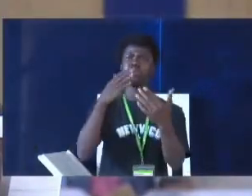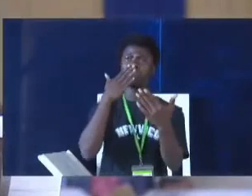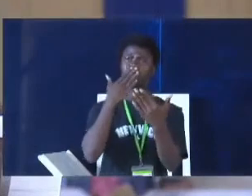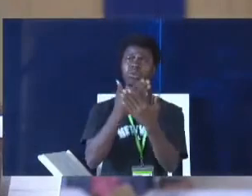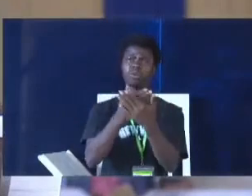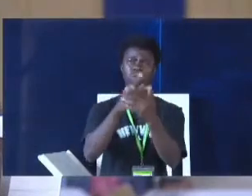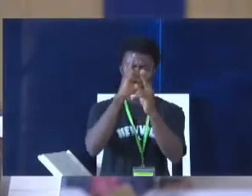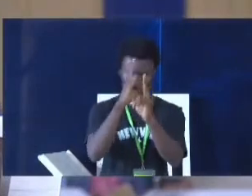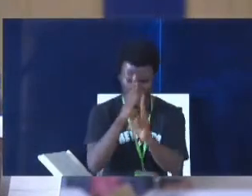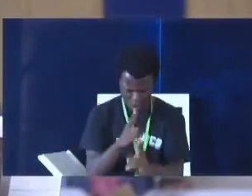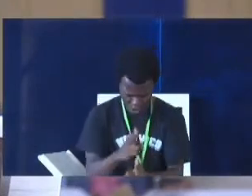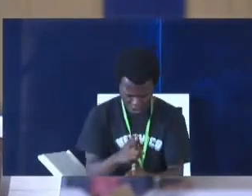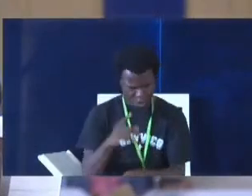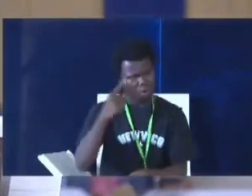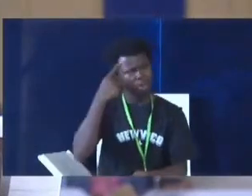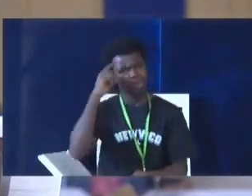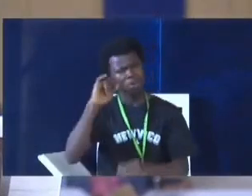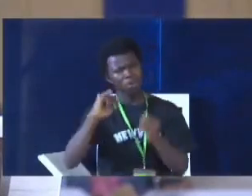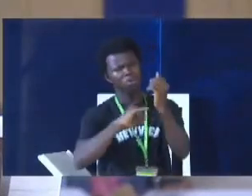for Joseph.